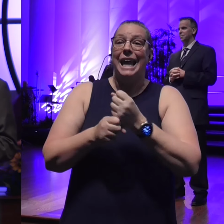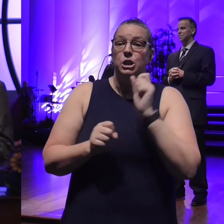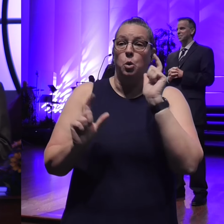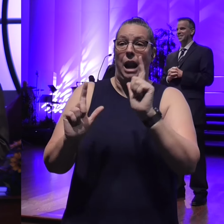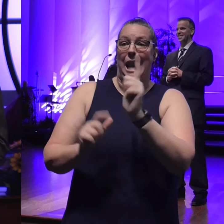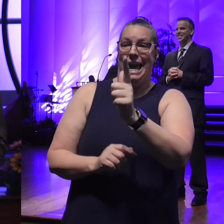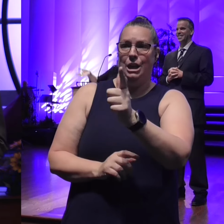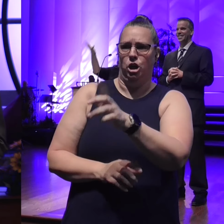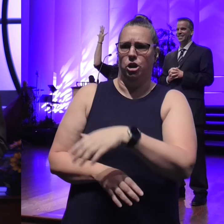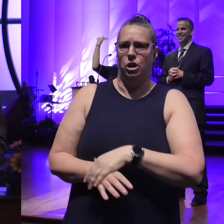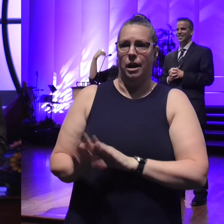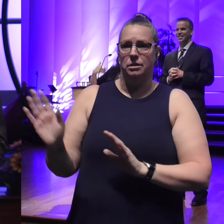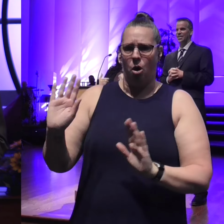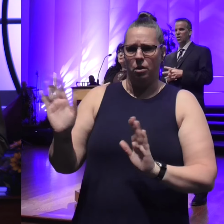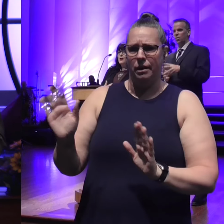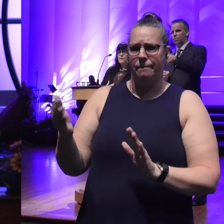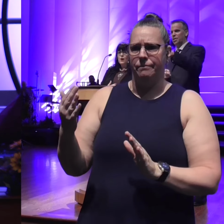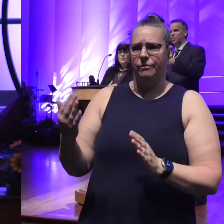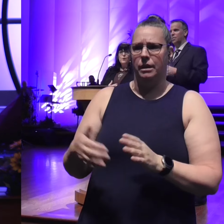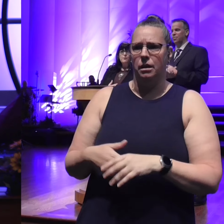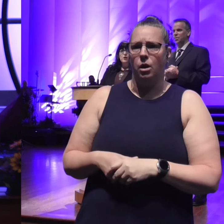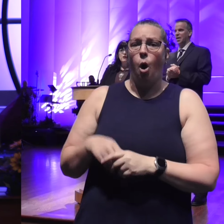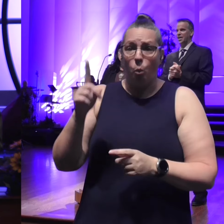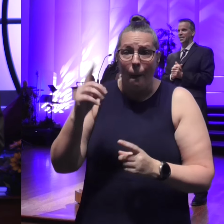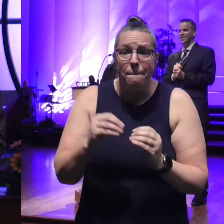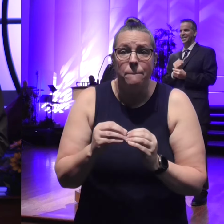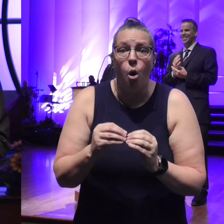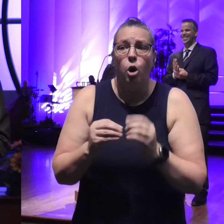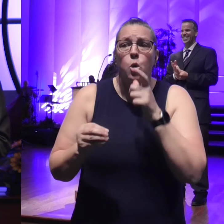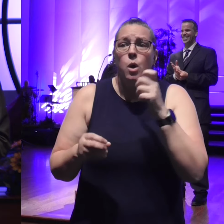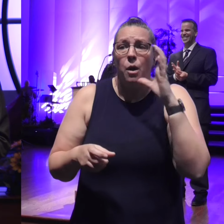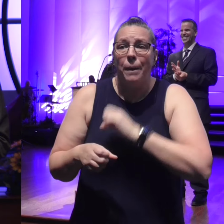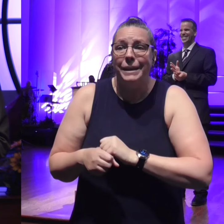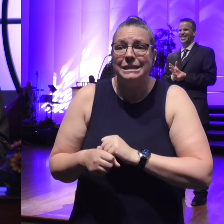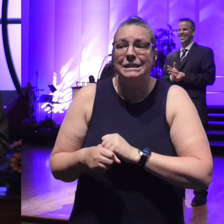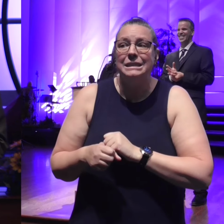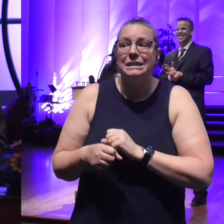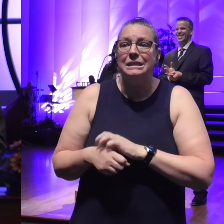you. So I invite all of our new members. One more? Who did we miss?